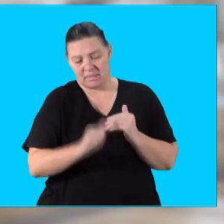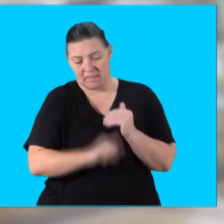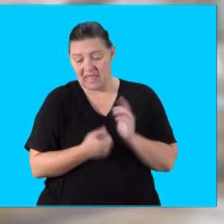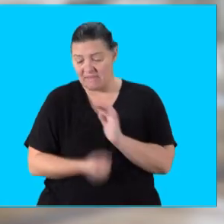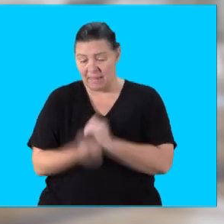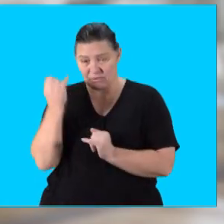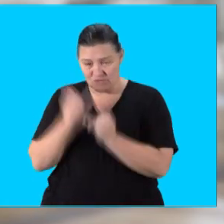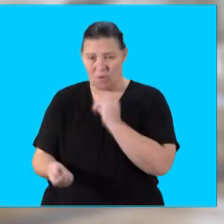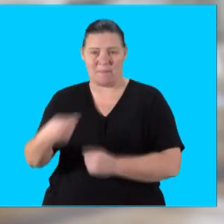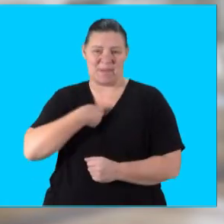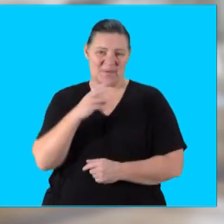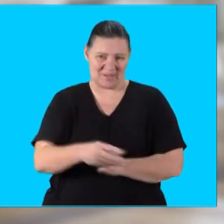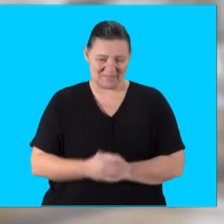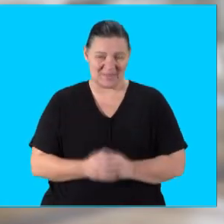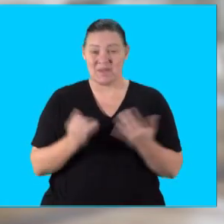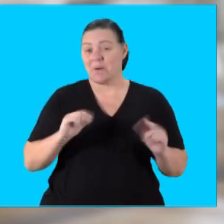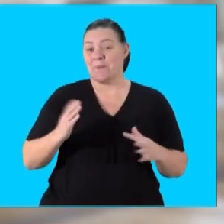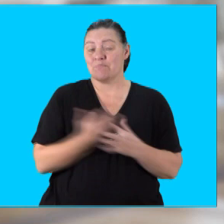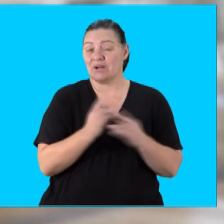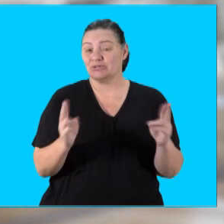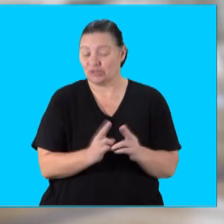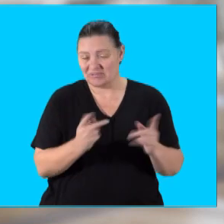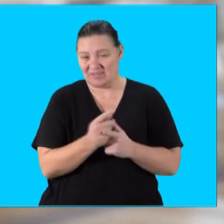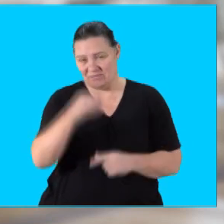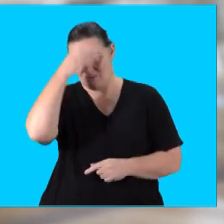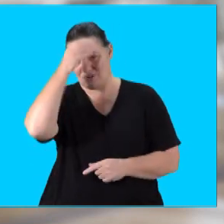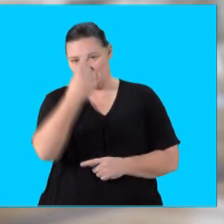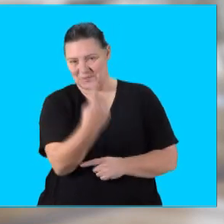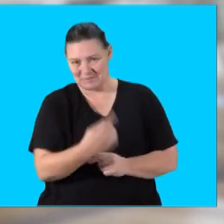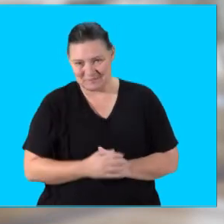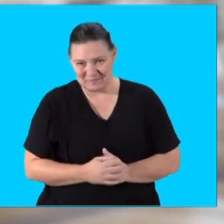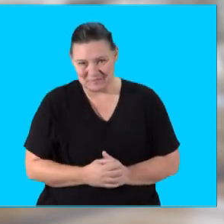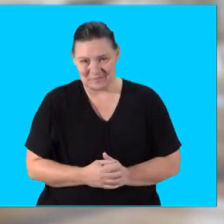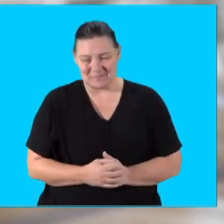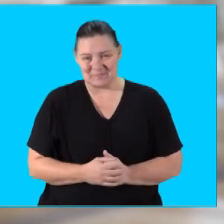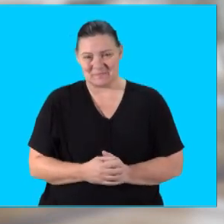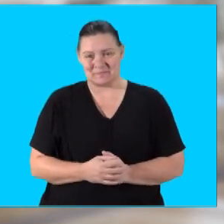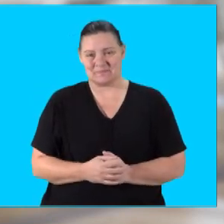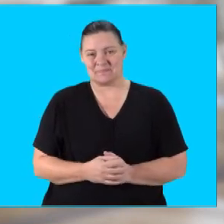us just go for a quick ad break, and when we come back, we'll look at concept number 1.